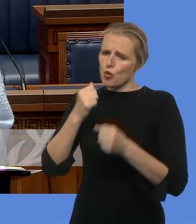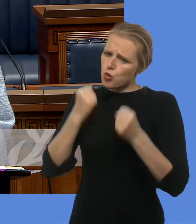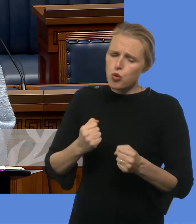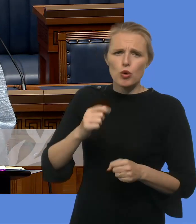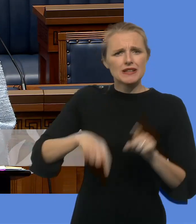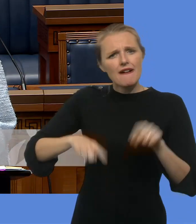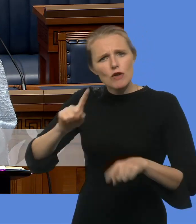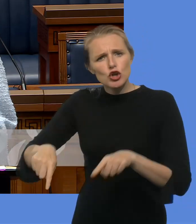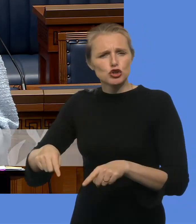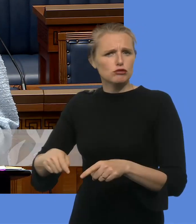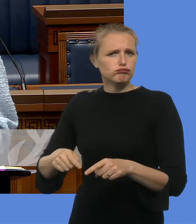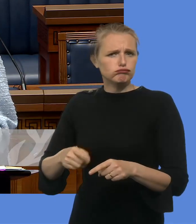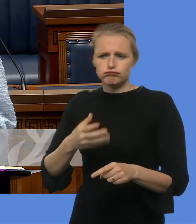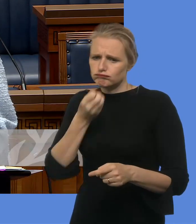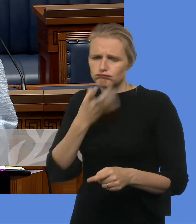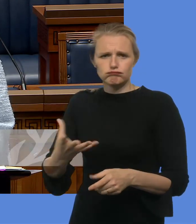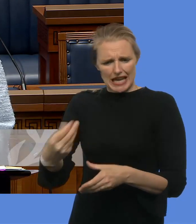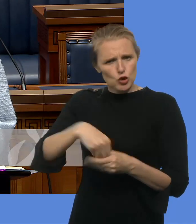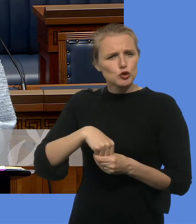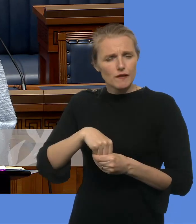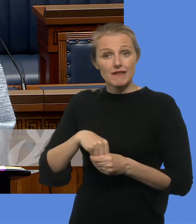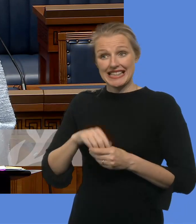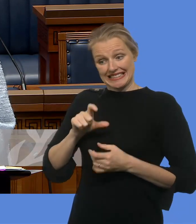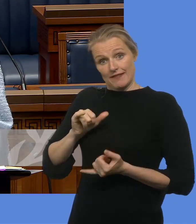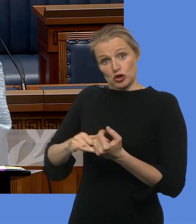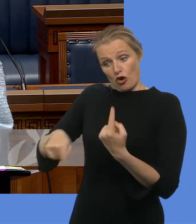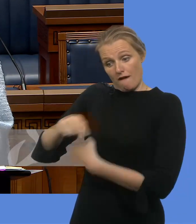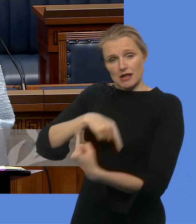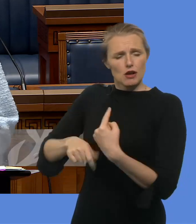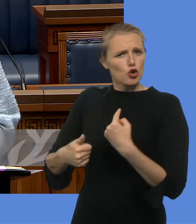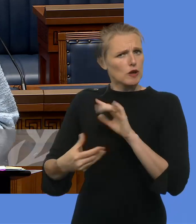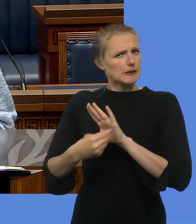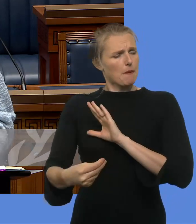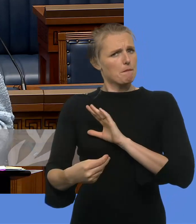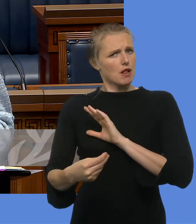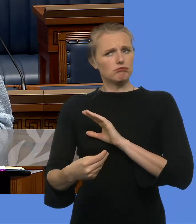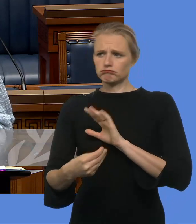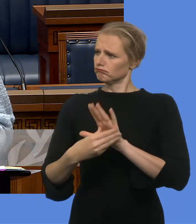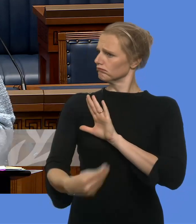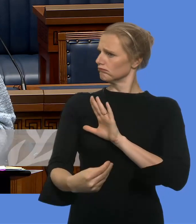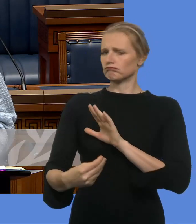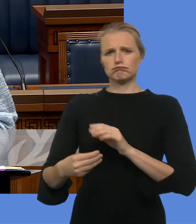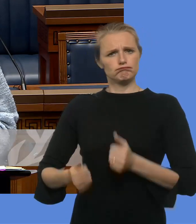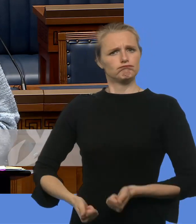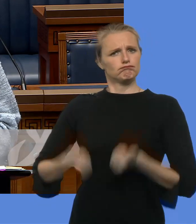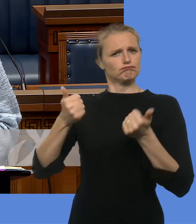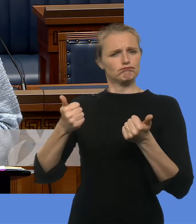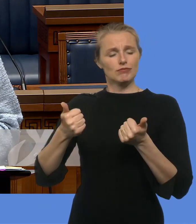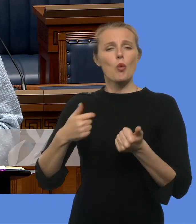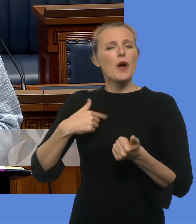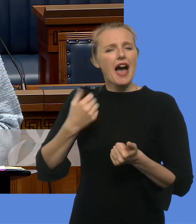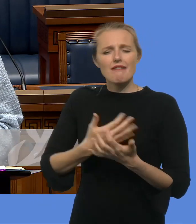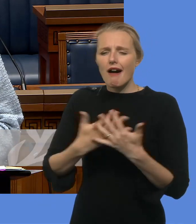that we, as the civil service, are an example, and we have a range of supportive